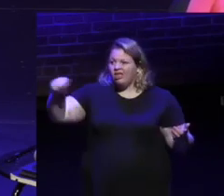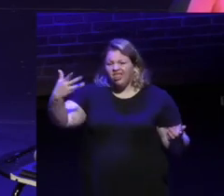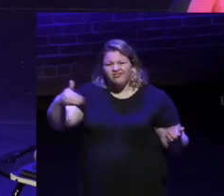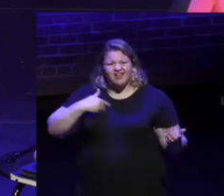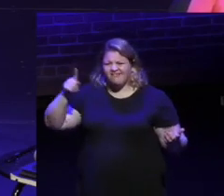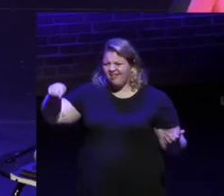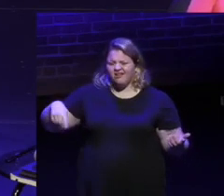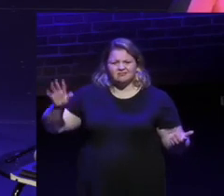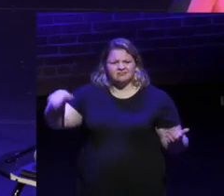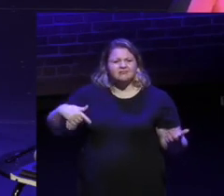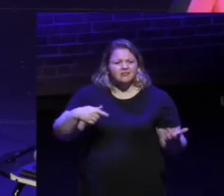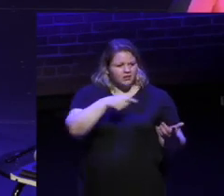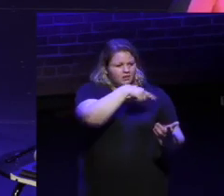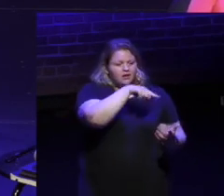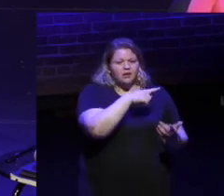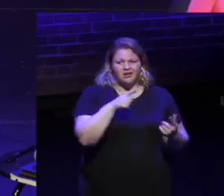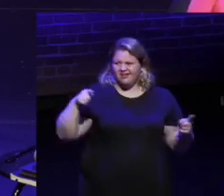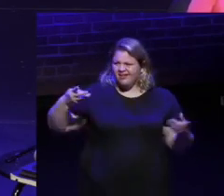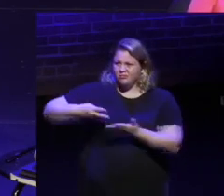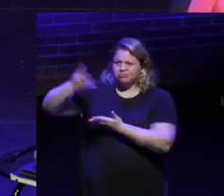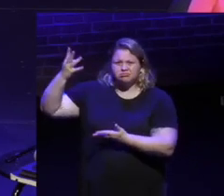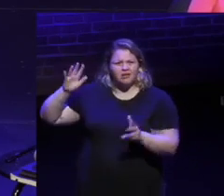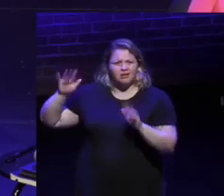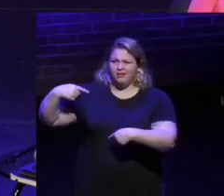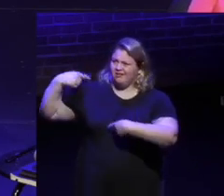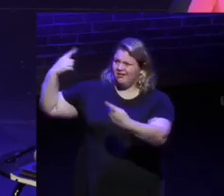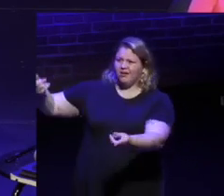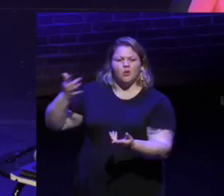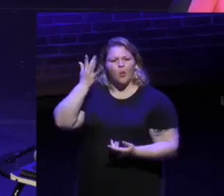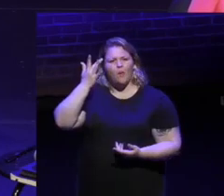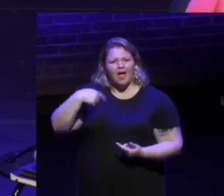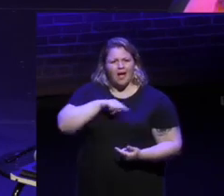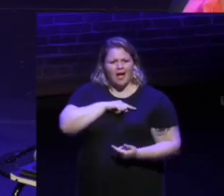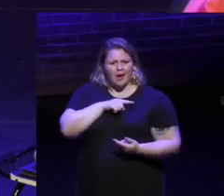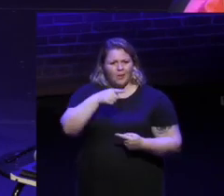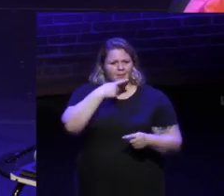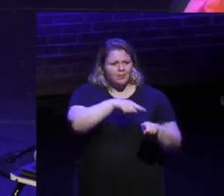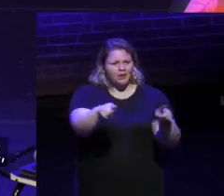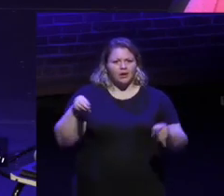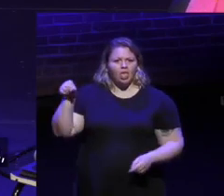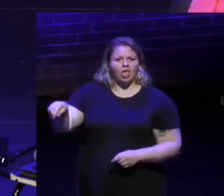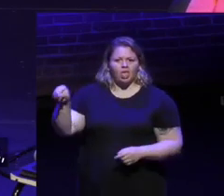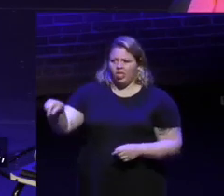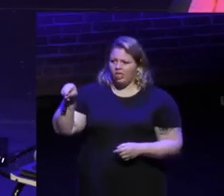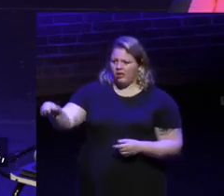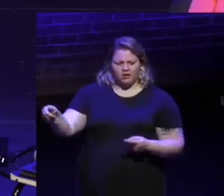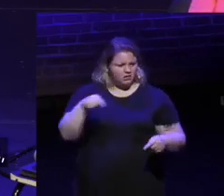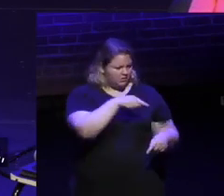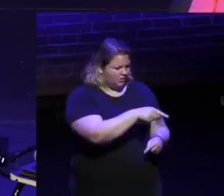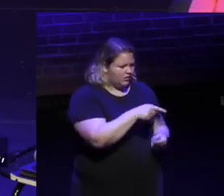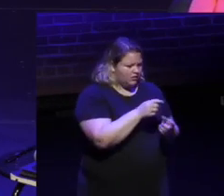look at that. Why would some of the wealthiest institutions be getting taxpayer-supported cultural facilities grants when you have small